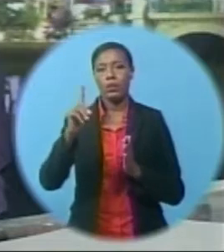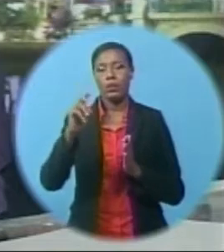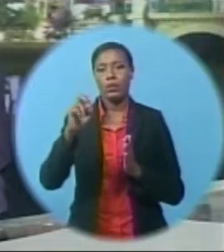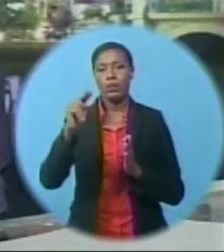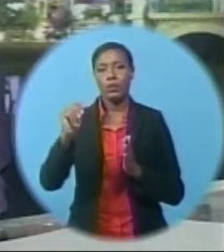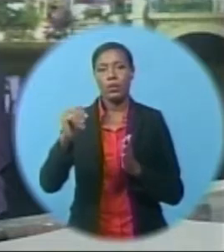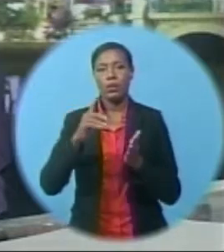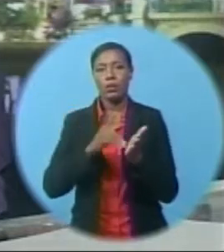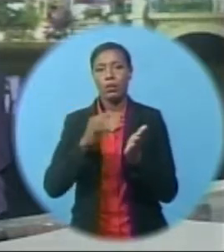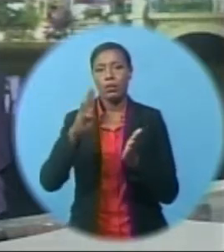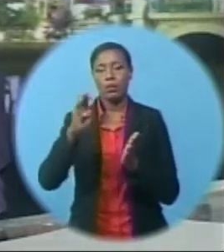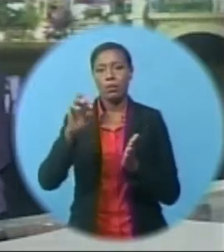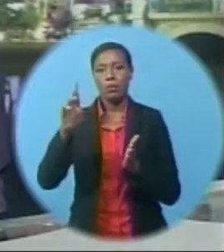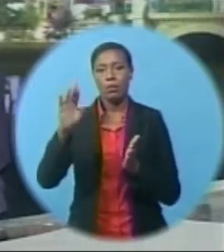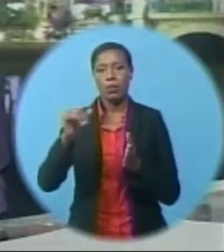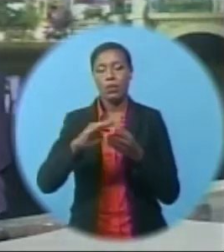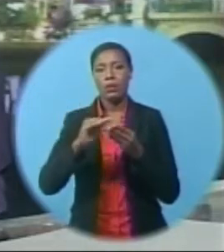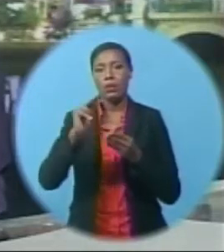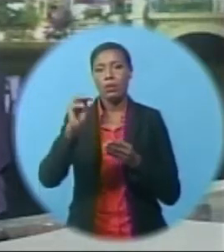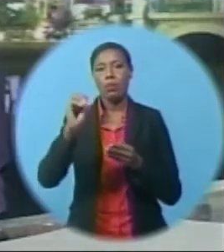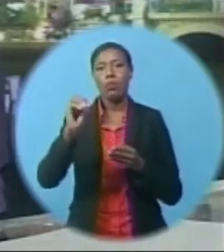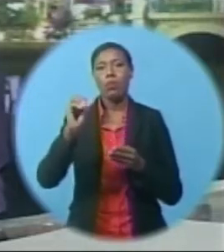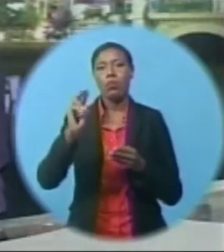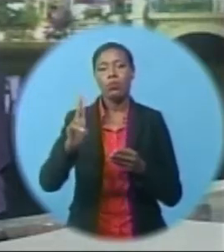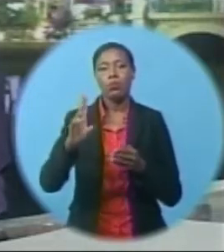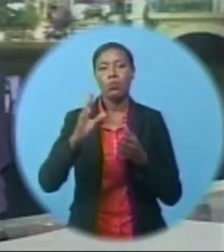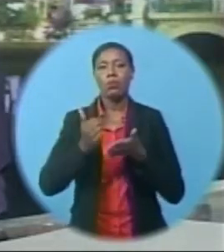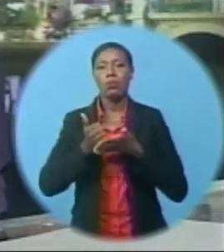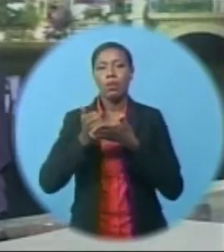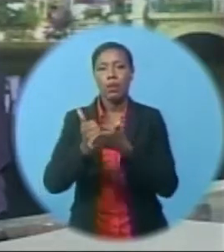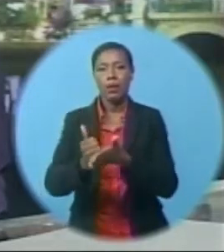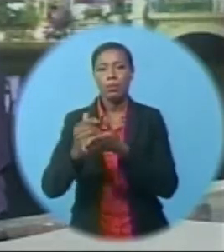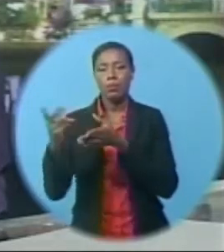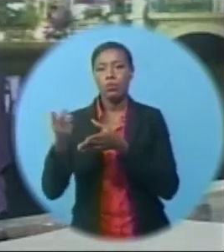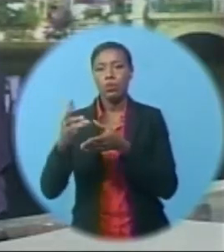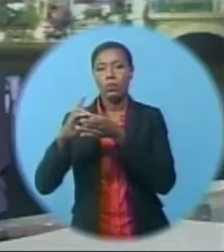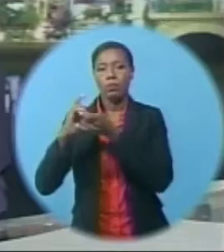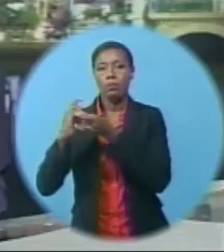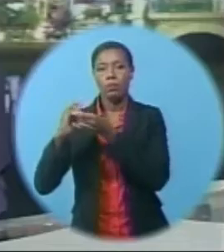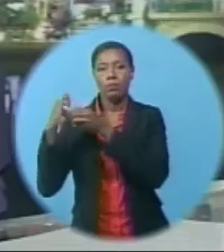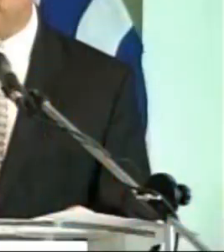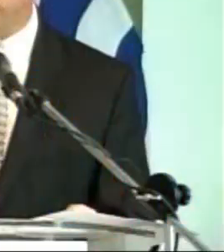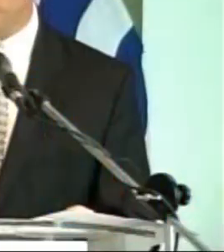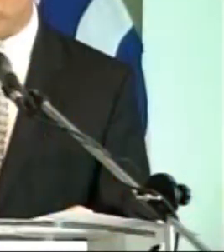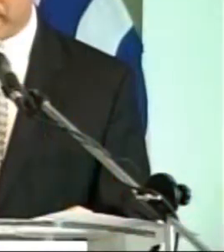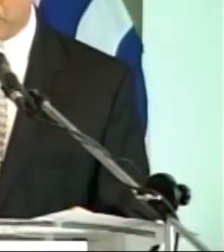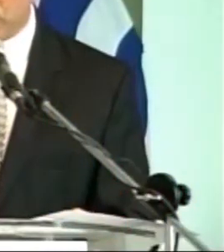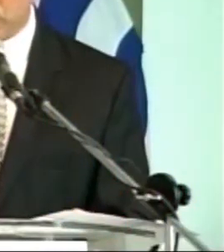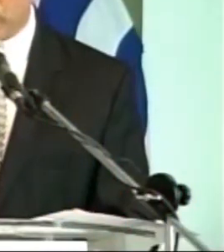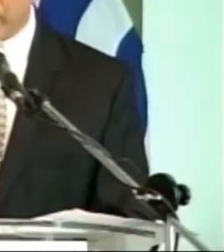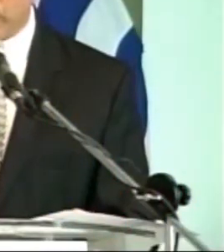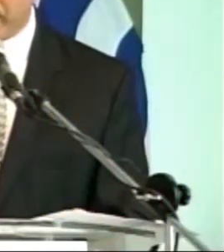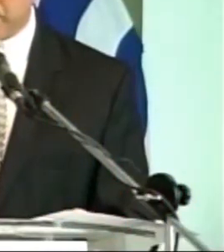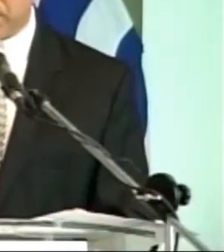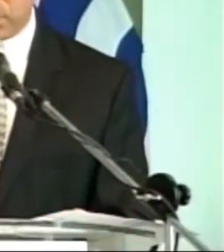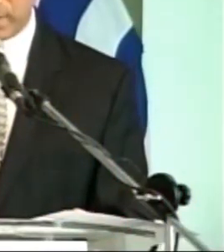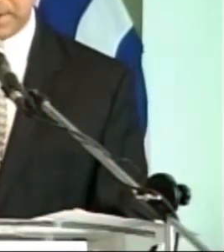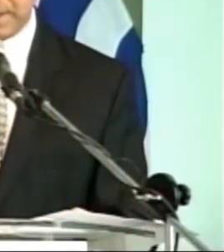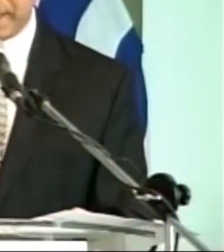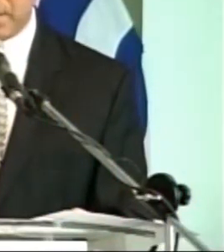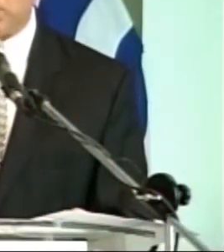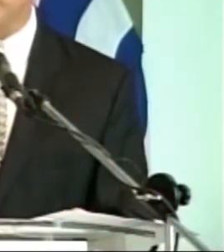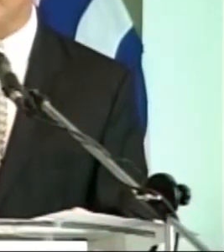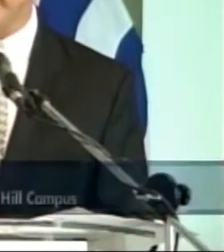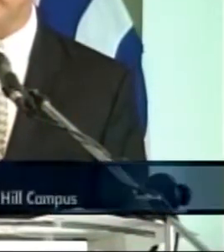says the MOU will help to deepen the relationship between the two entities. The formal MOU we have before